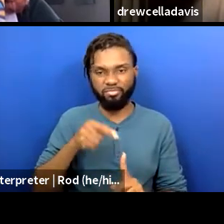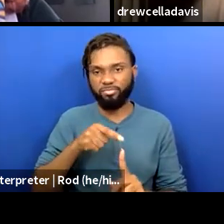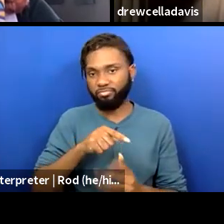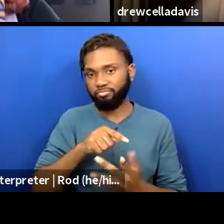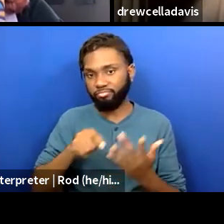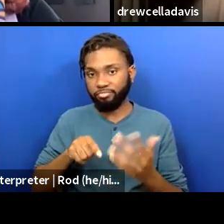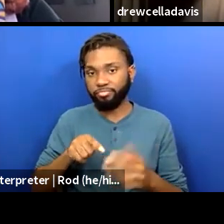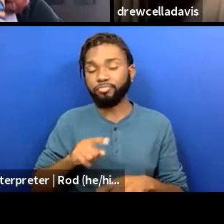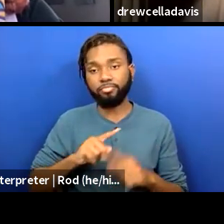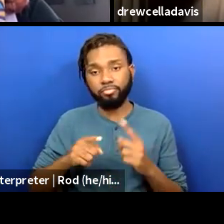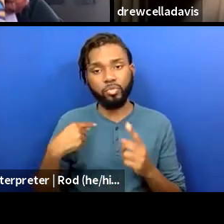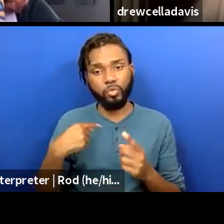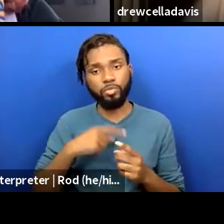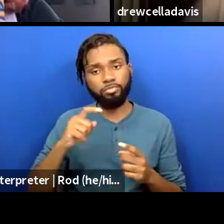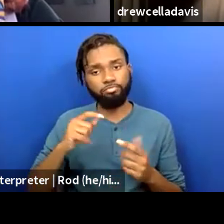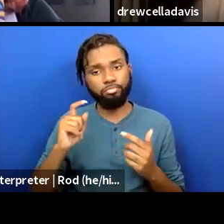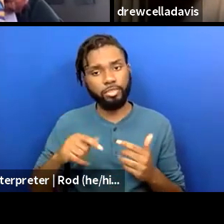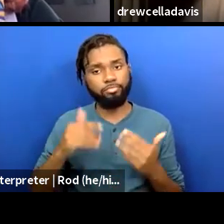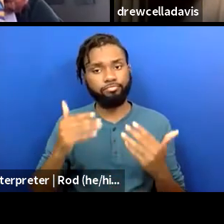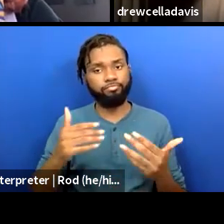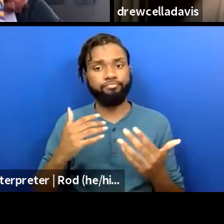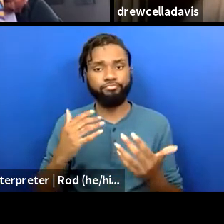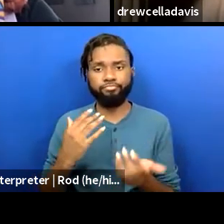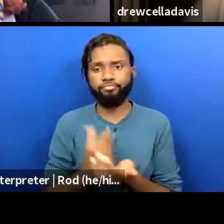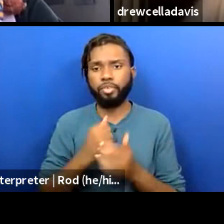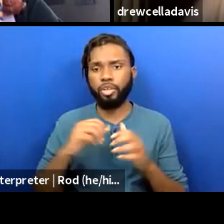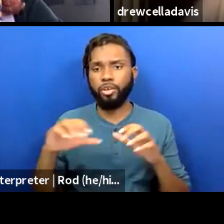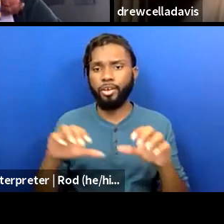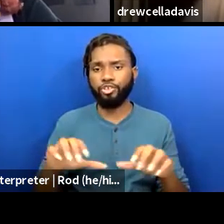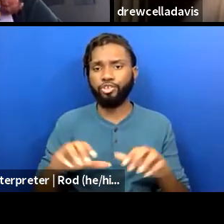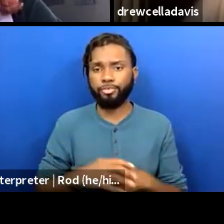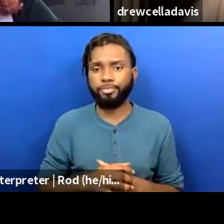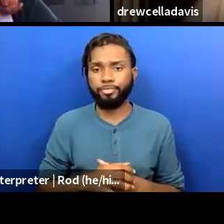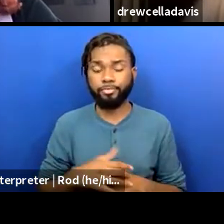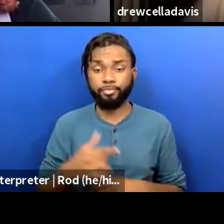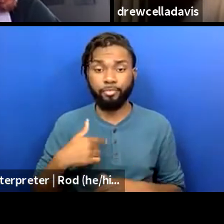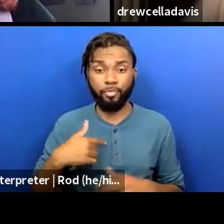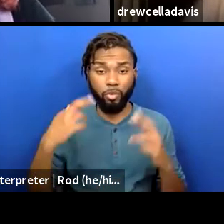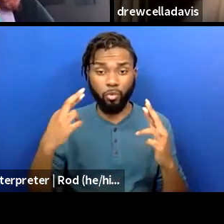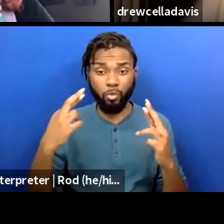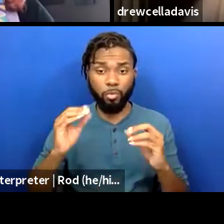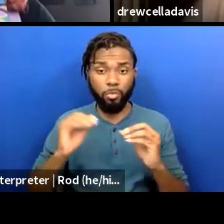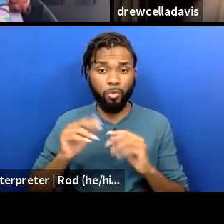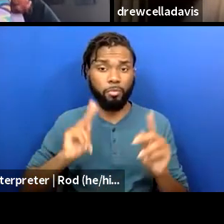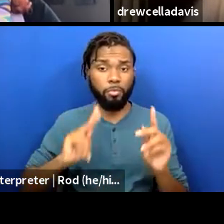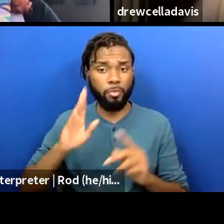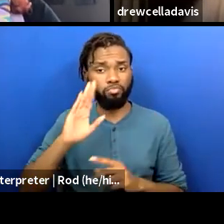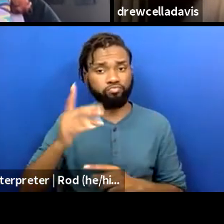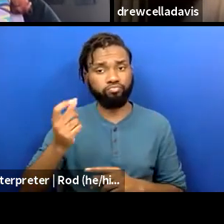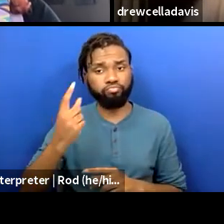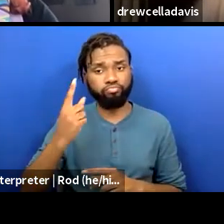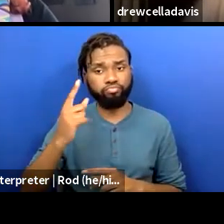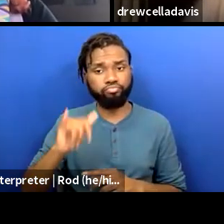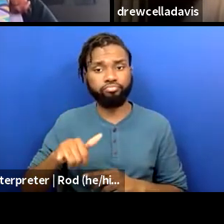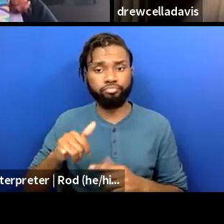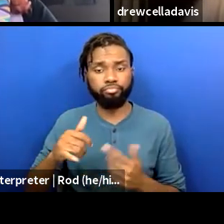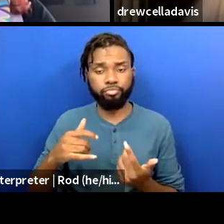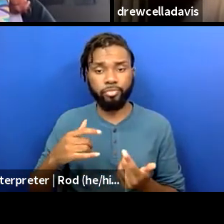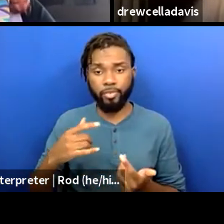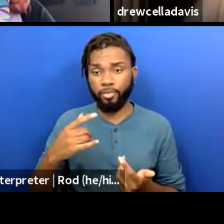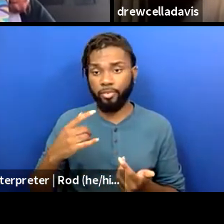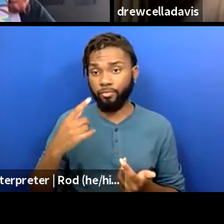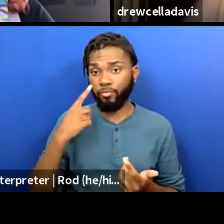we do need to take action. And I hope more people will come to that understanding that in order for us